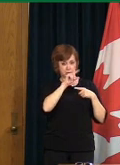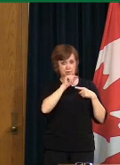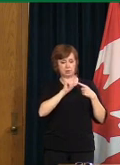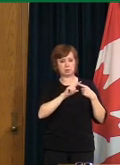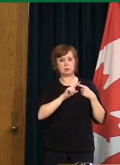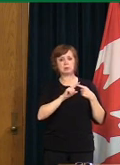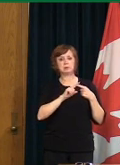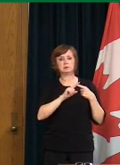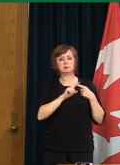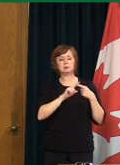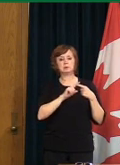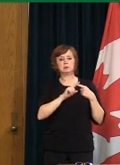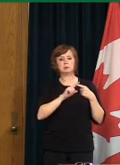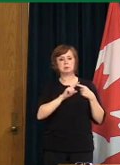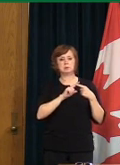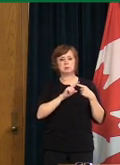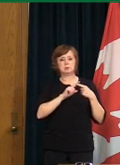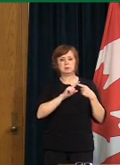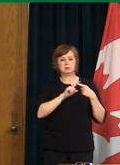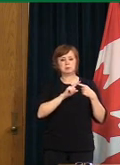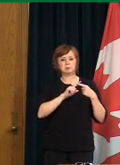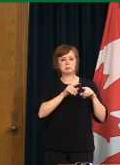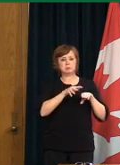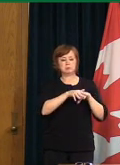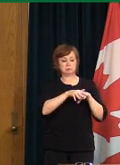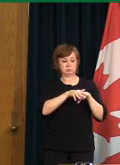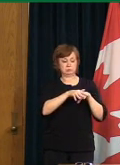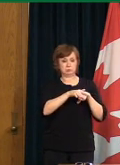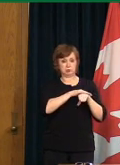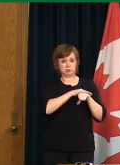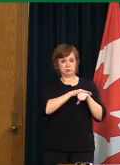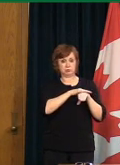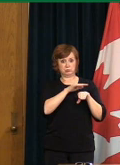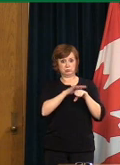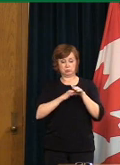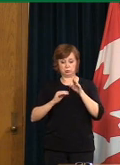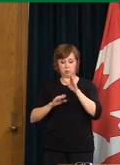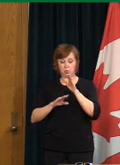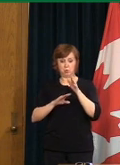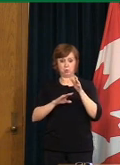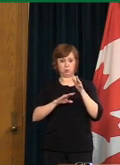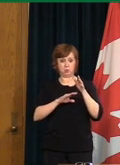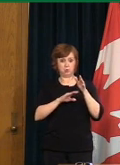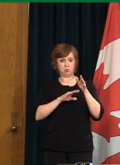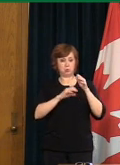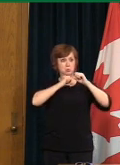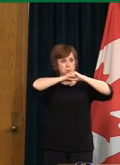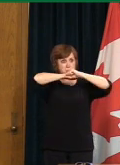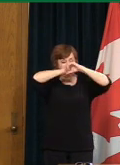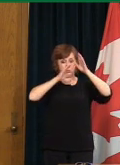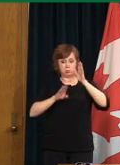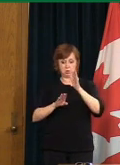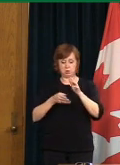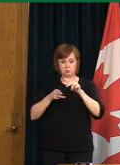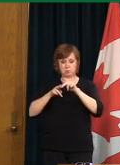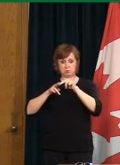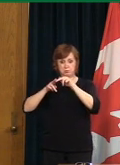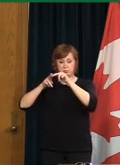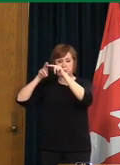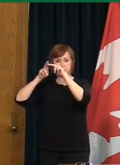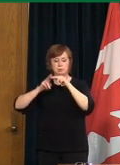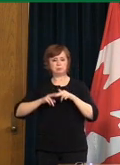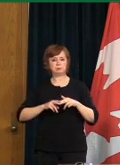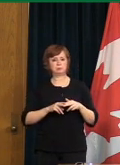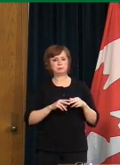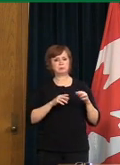in place is having a slowing down effect on the rise, but it's not enough to bring us down to a safe level,